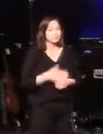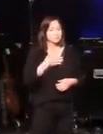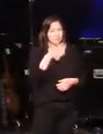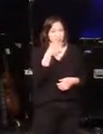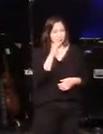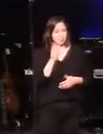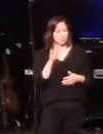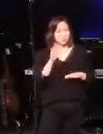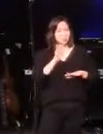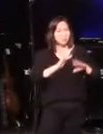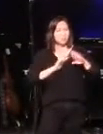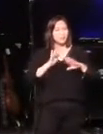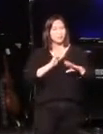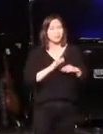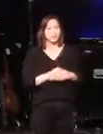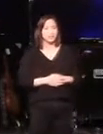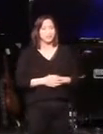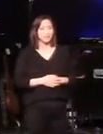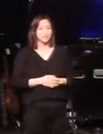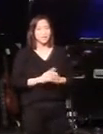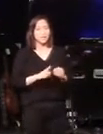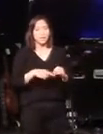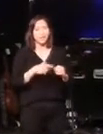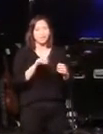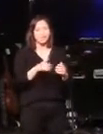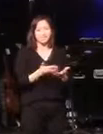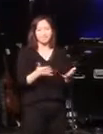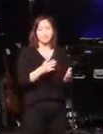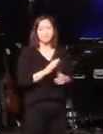Not once were they anxious about what they were going to wear.